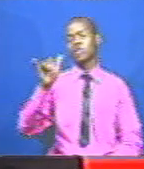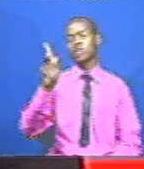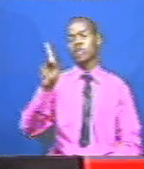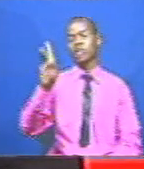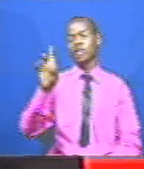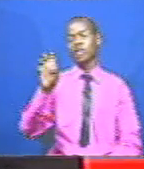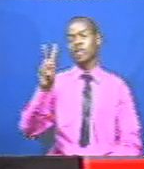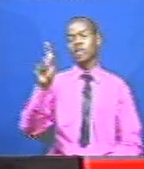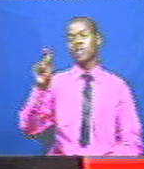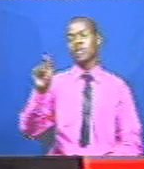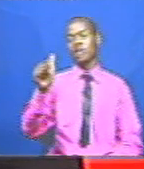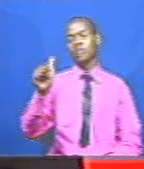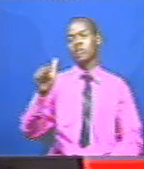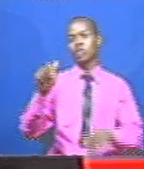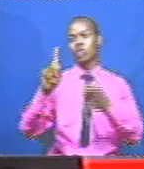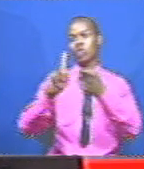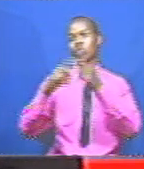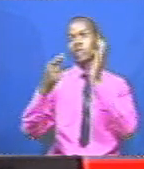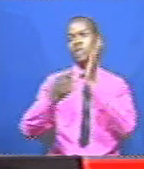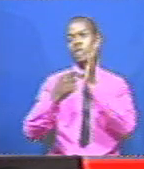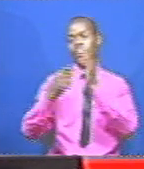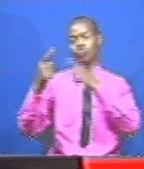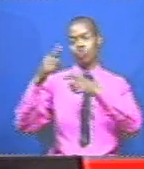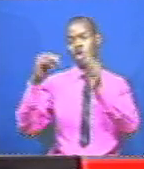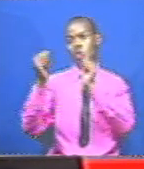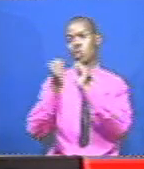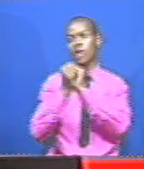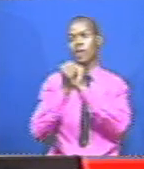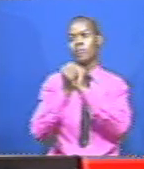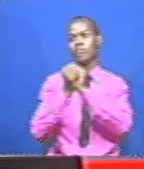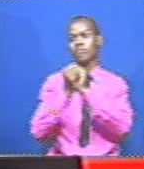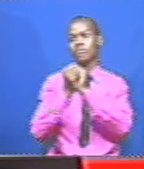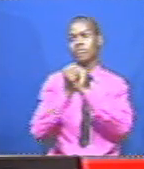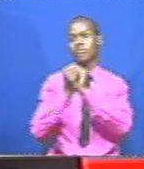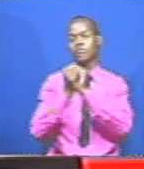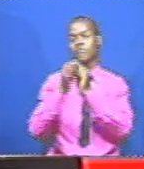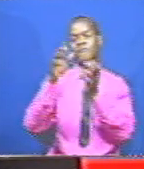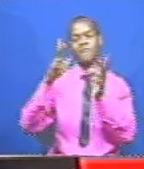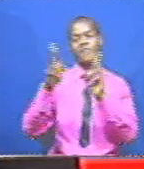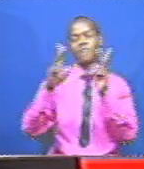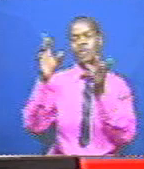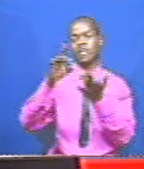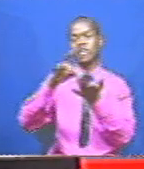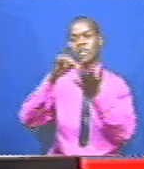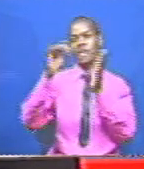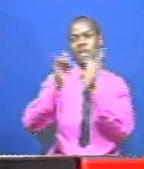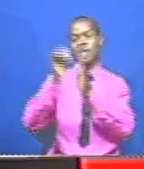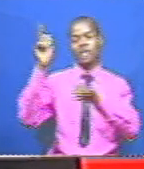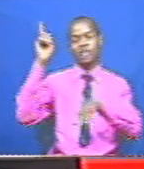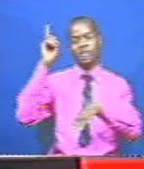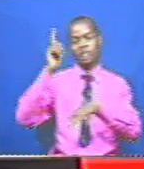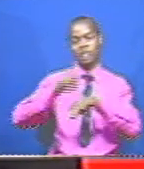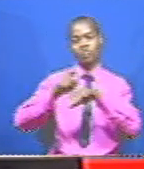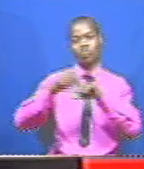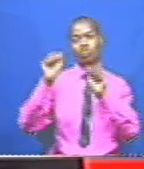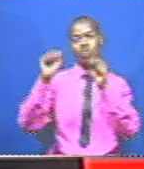people. So they came in together, and this was a very unique proposition. At that time, you remember when the governors were sworn